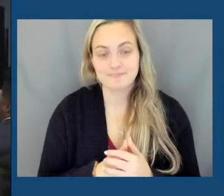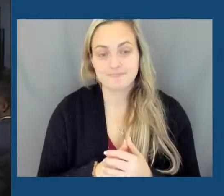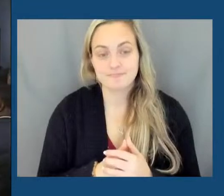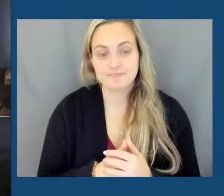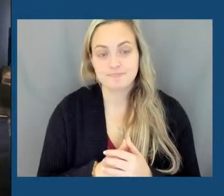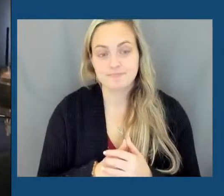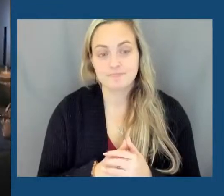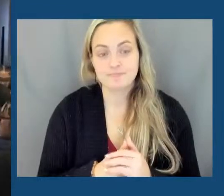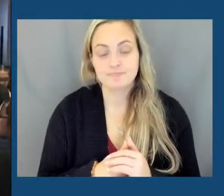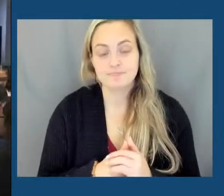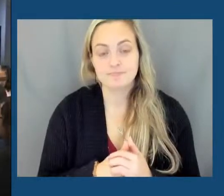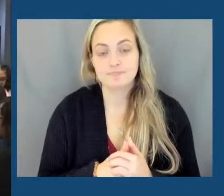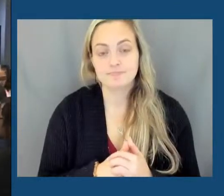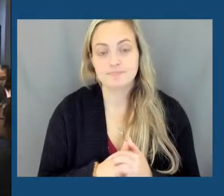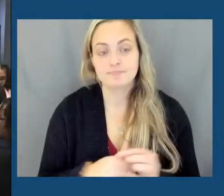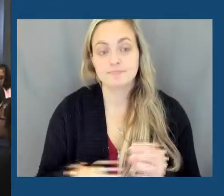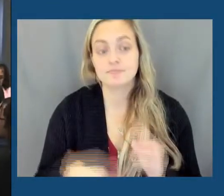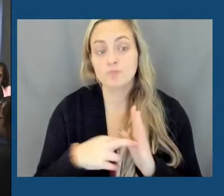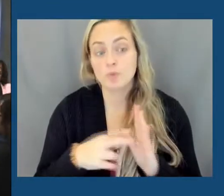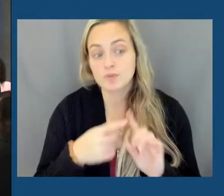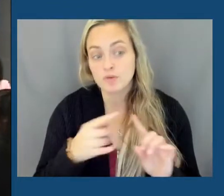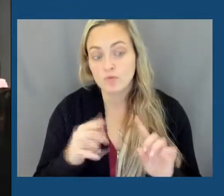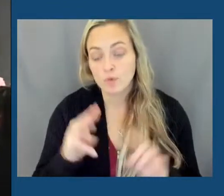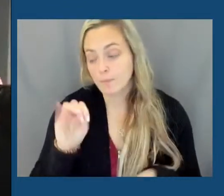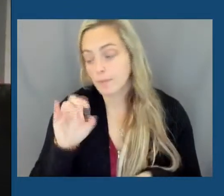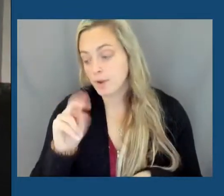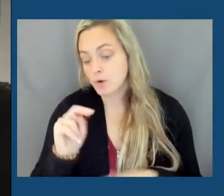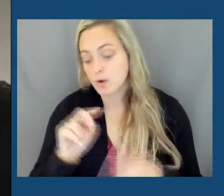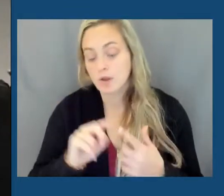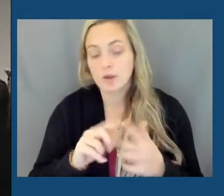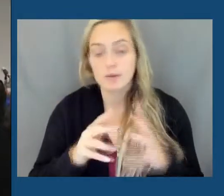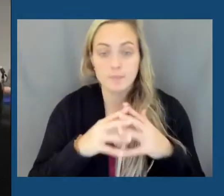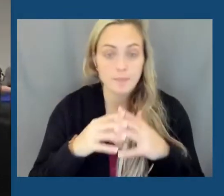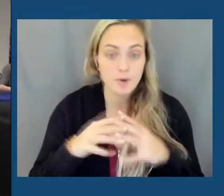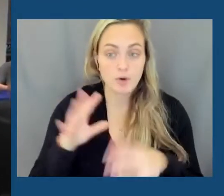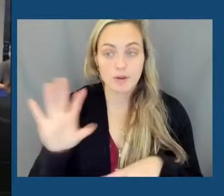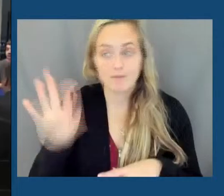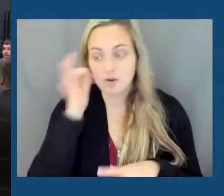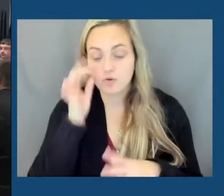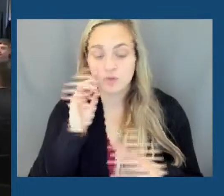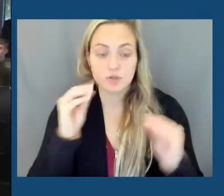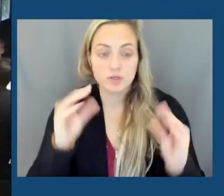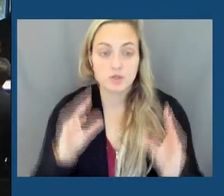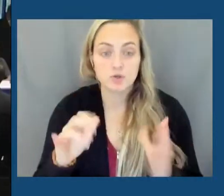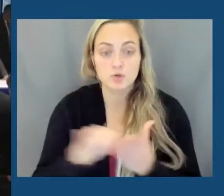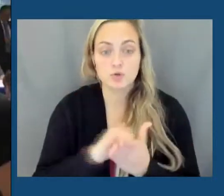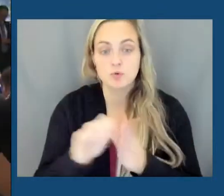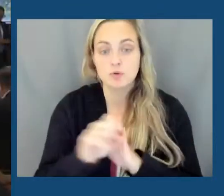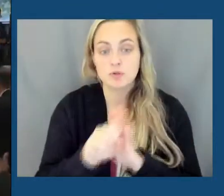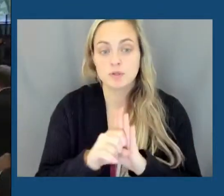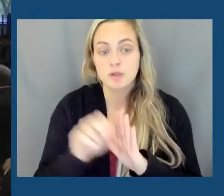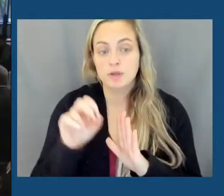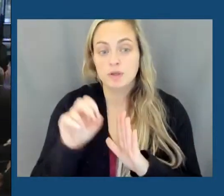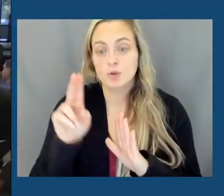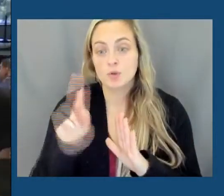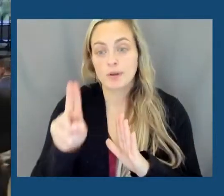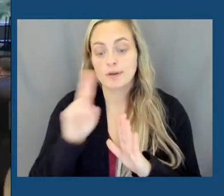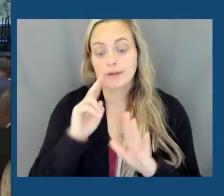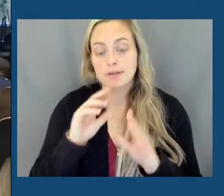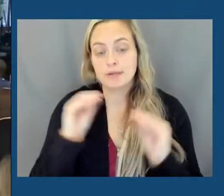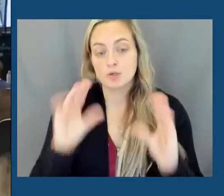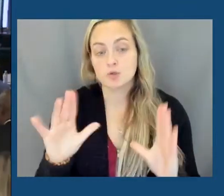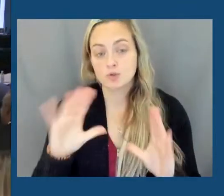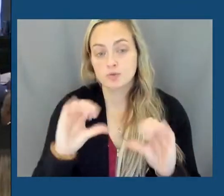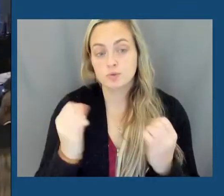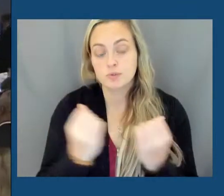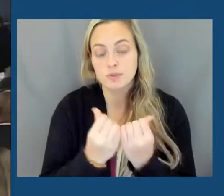along with representatives from Micron, the American Federation of Teachers, and the New York State United Teachers Association.